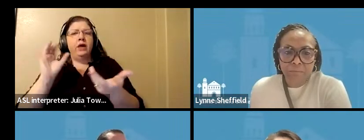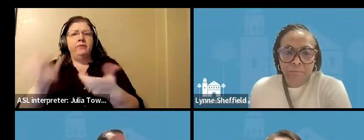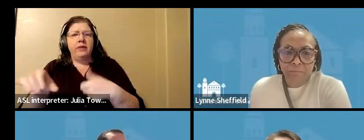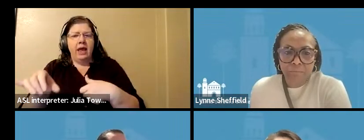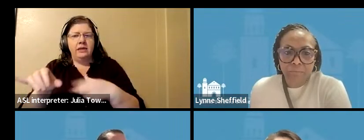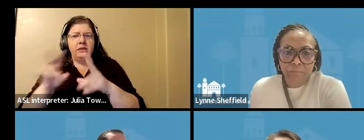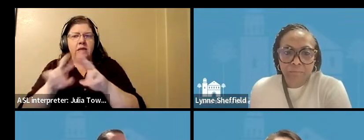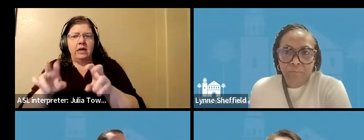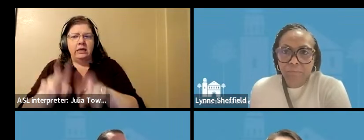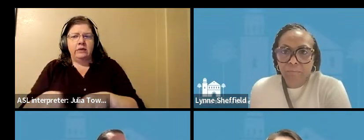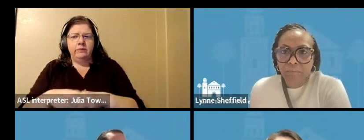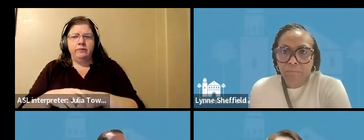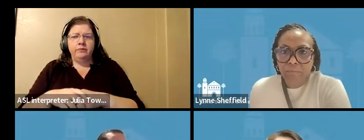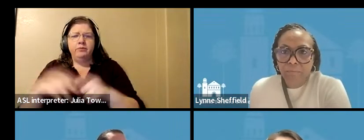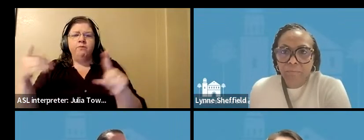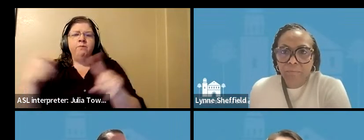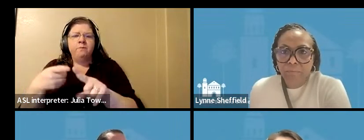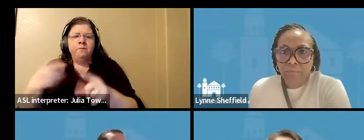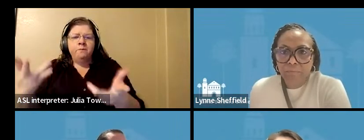study?